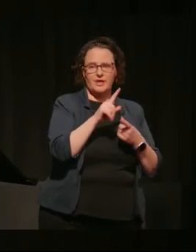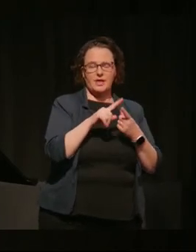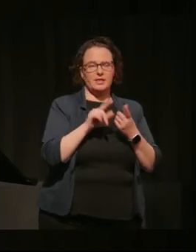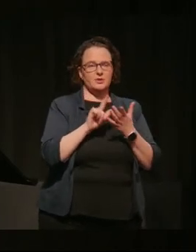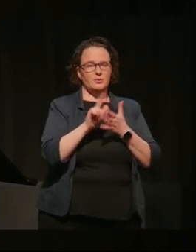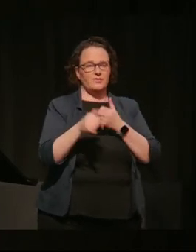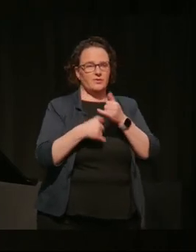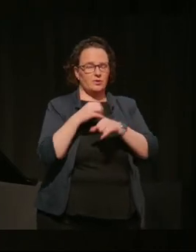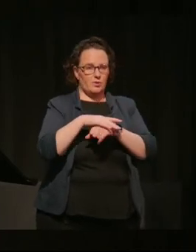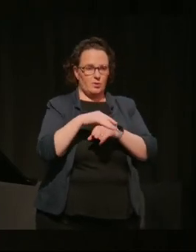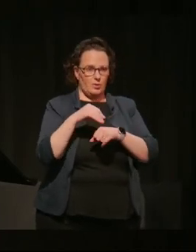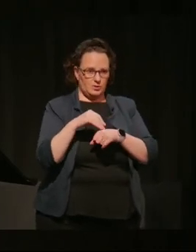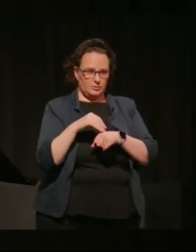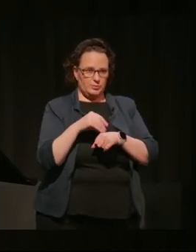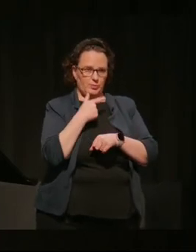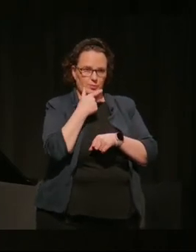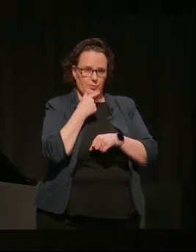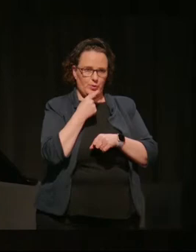Chava.